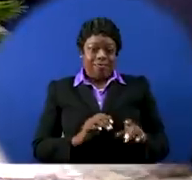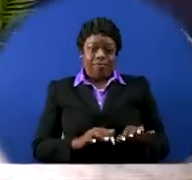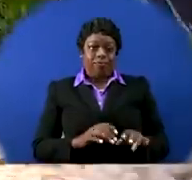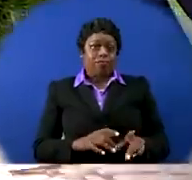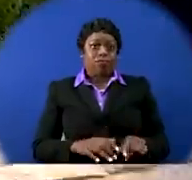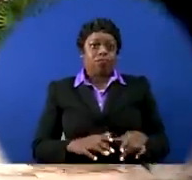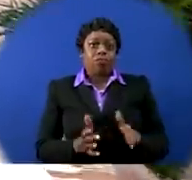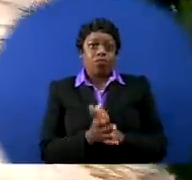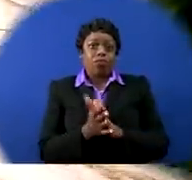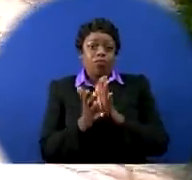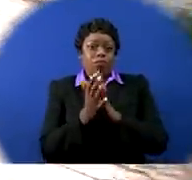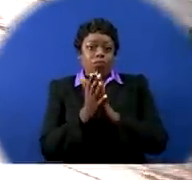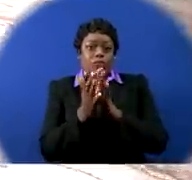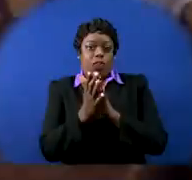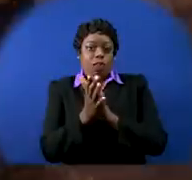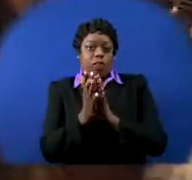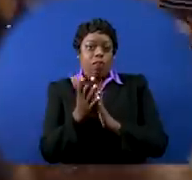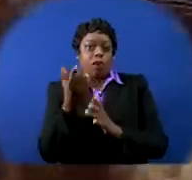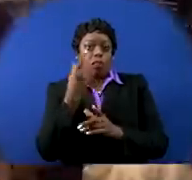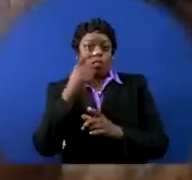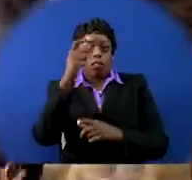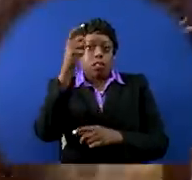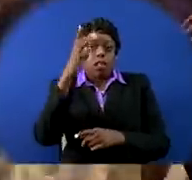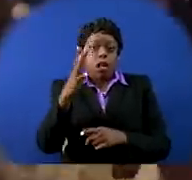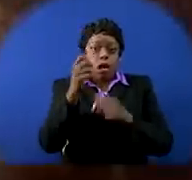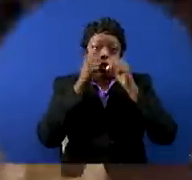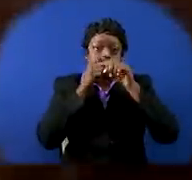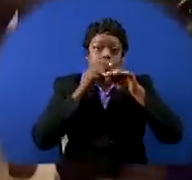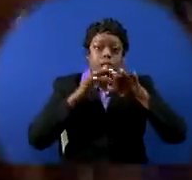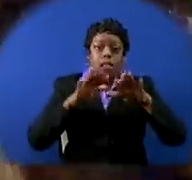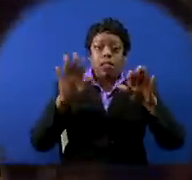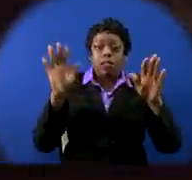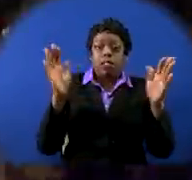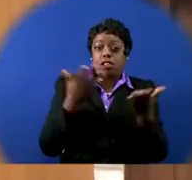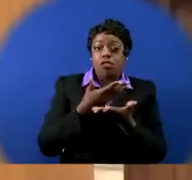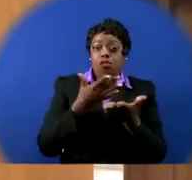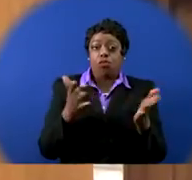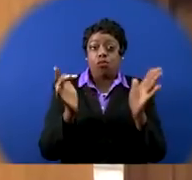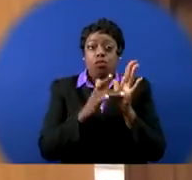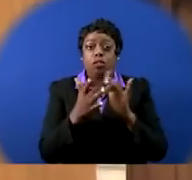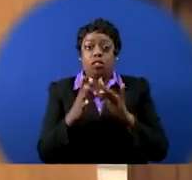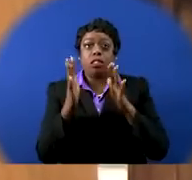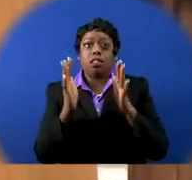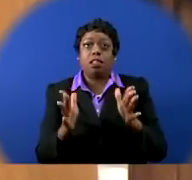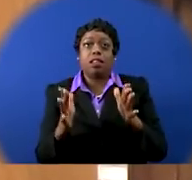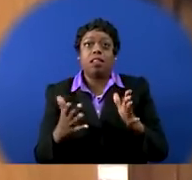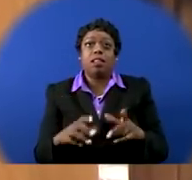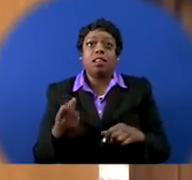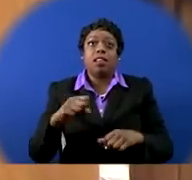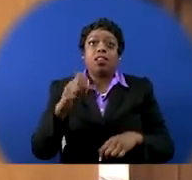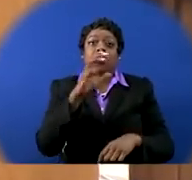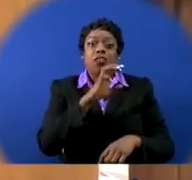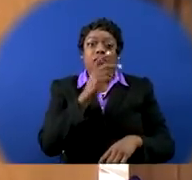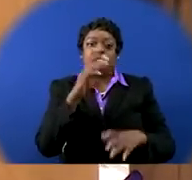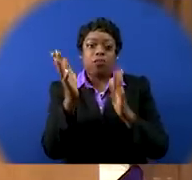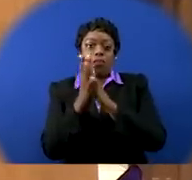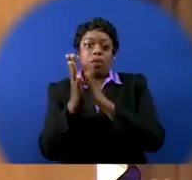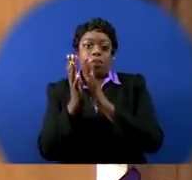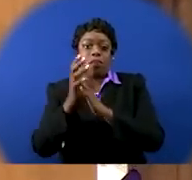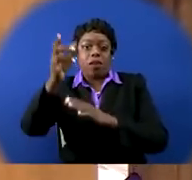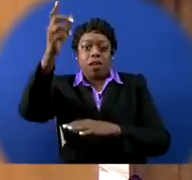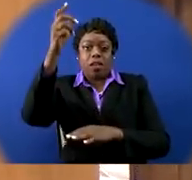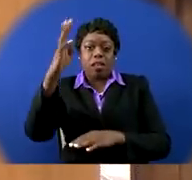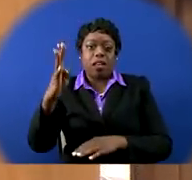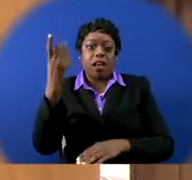This praise is because God is blessing you, Kristen and Marie Johnson. We praise it